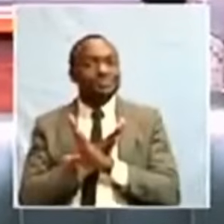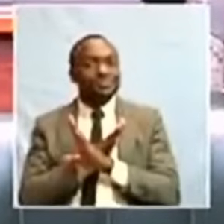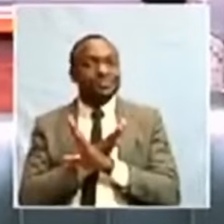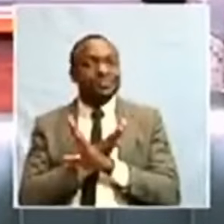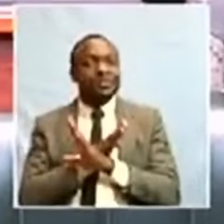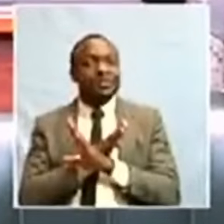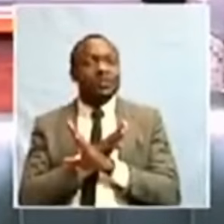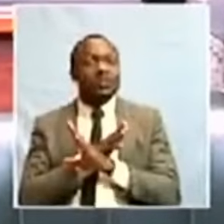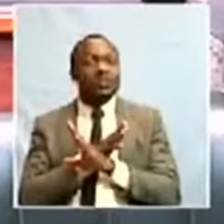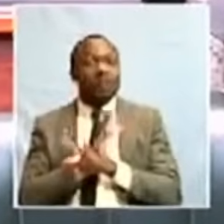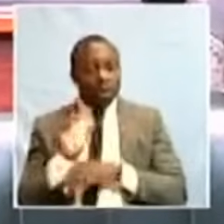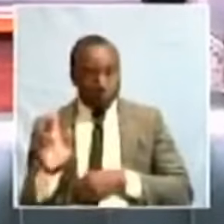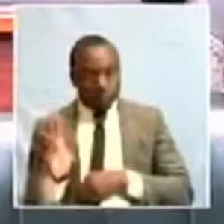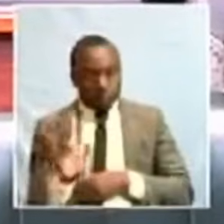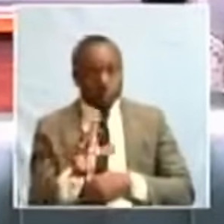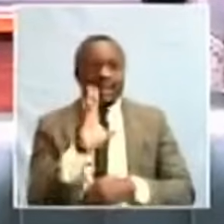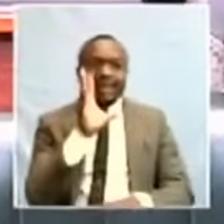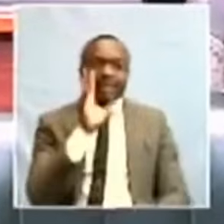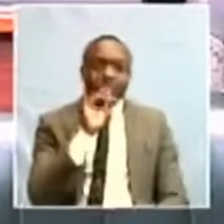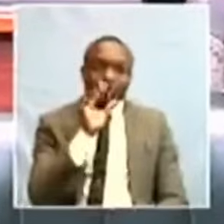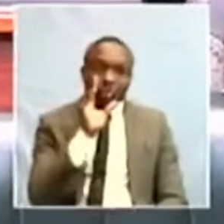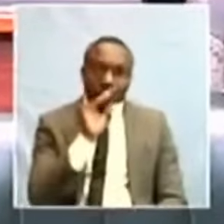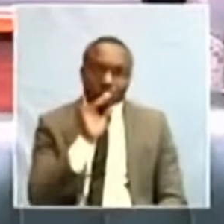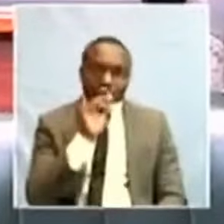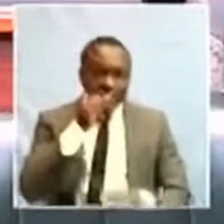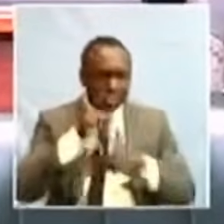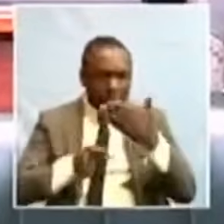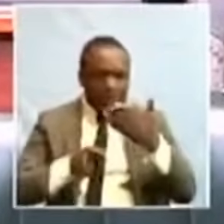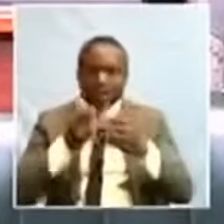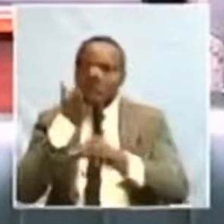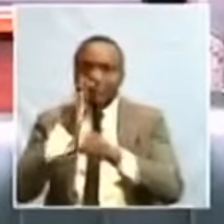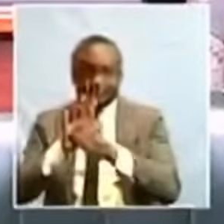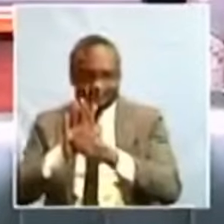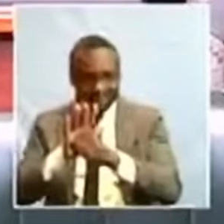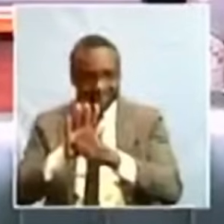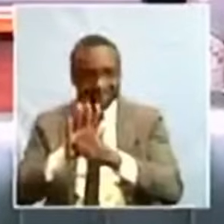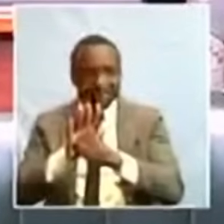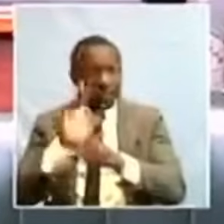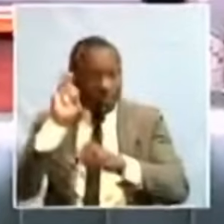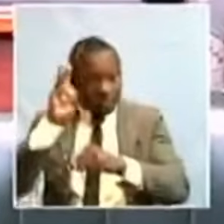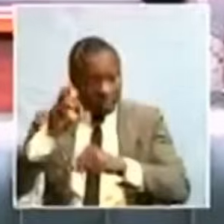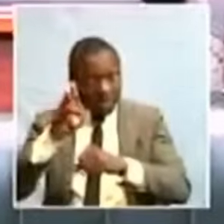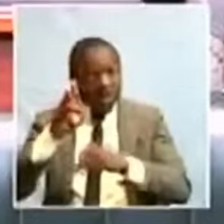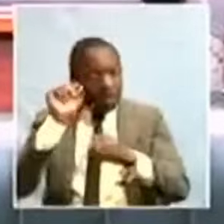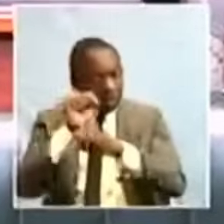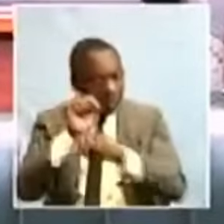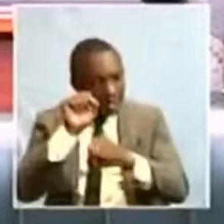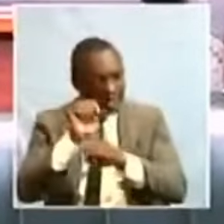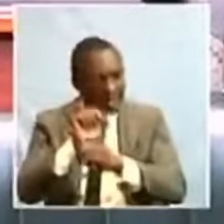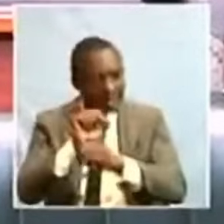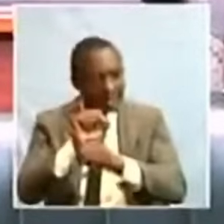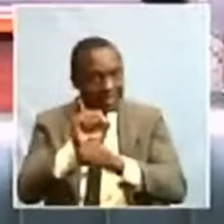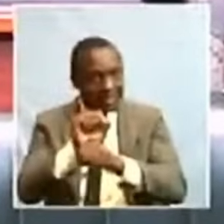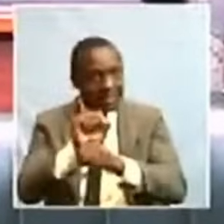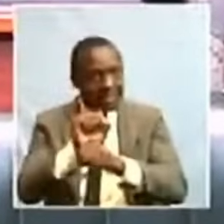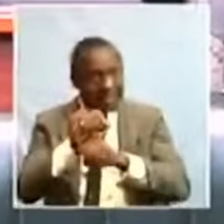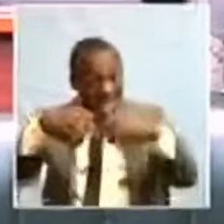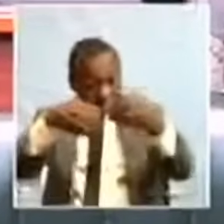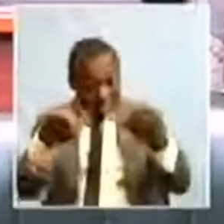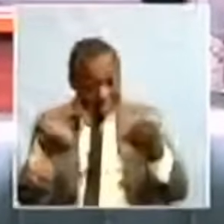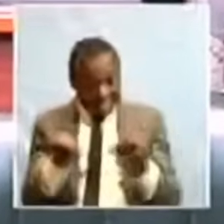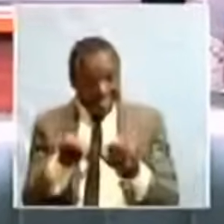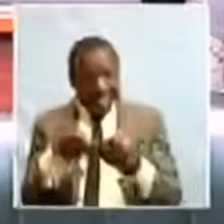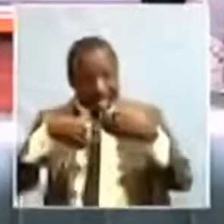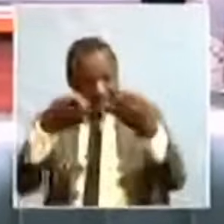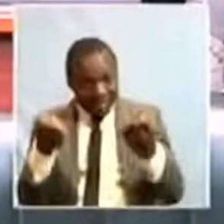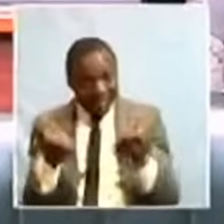we walk the talk. Whatever we promised, we will work within the environment as the